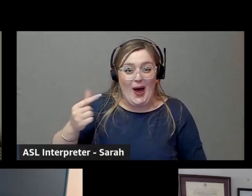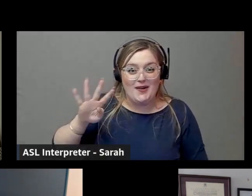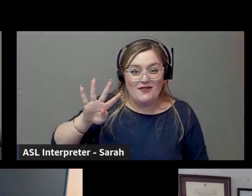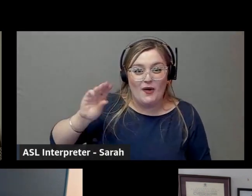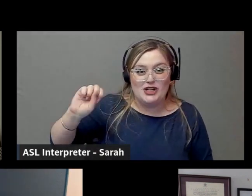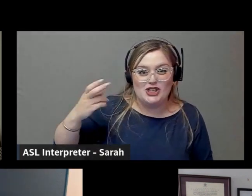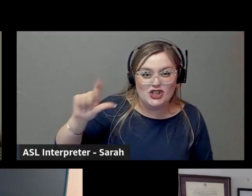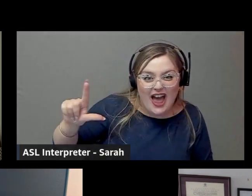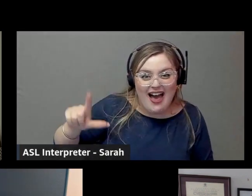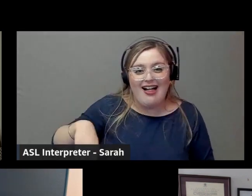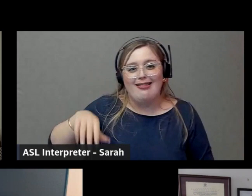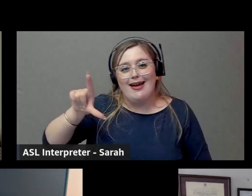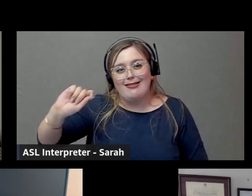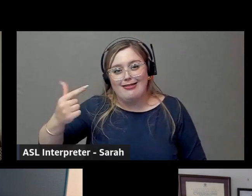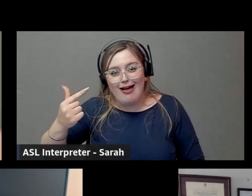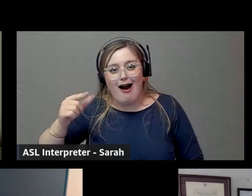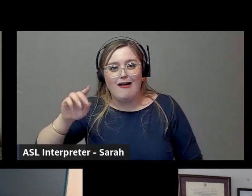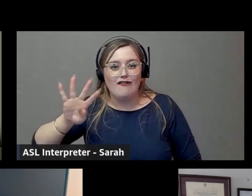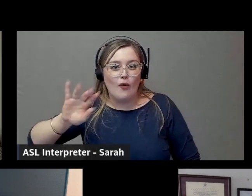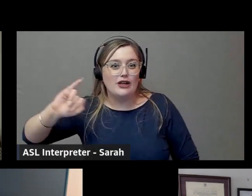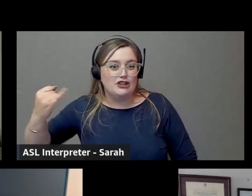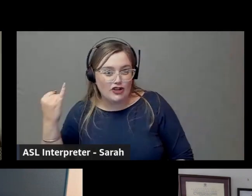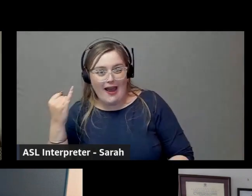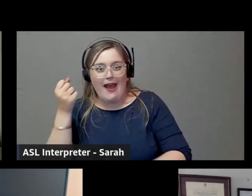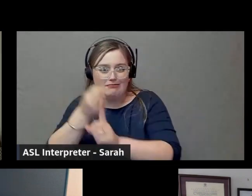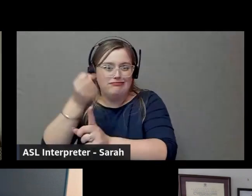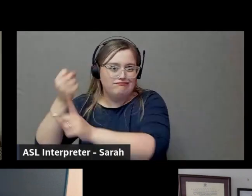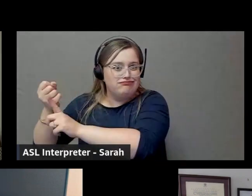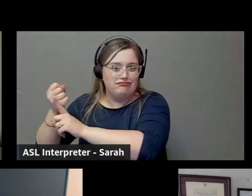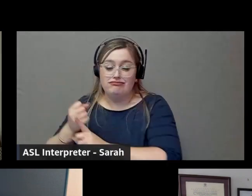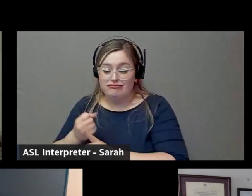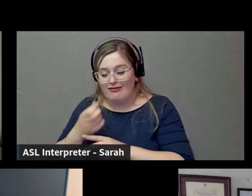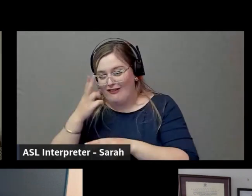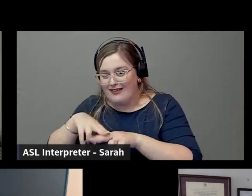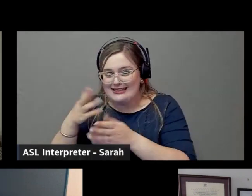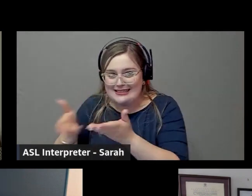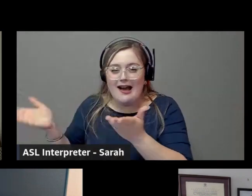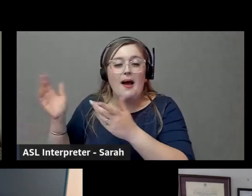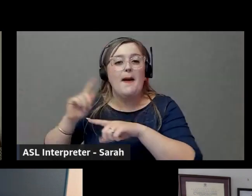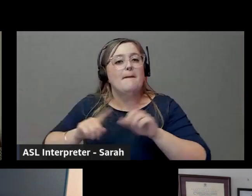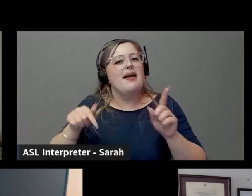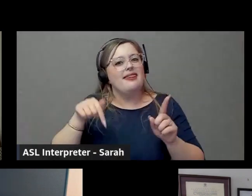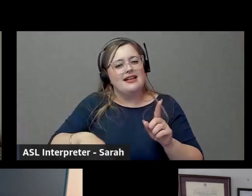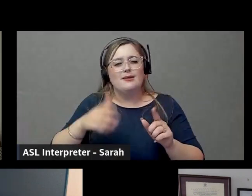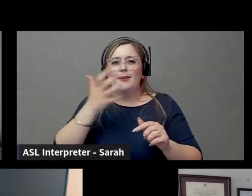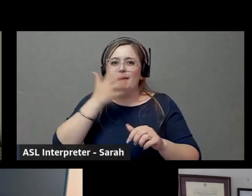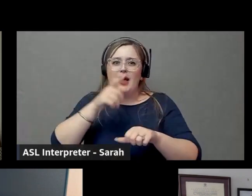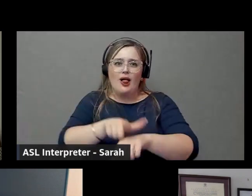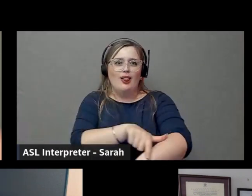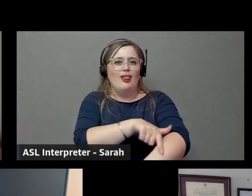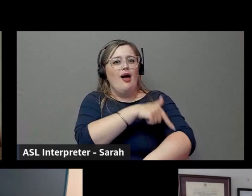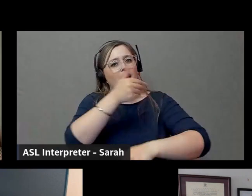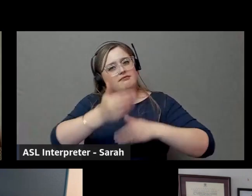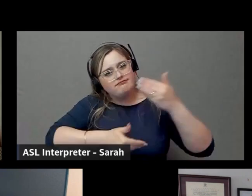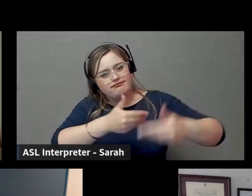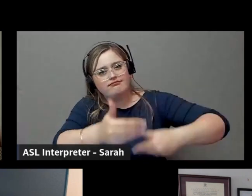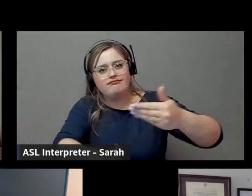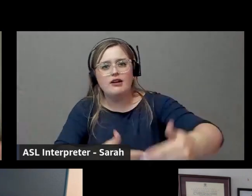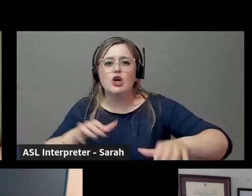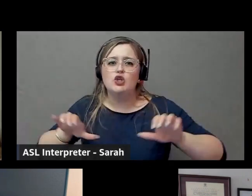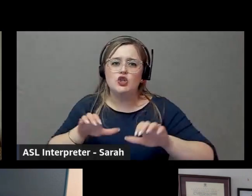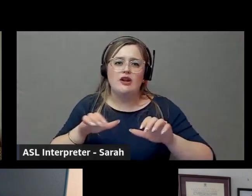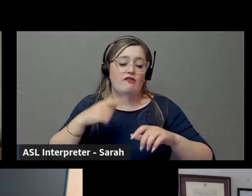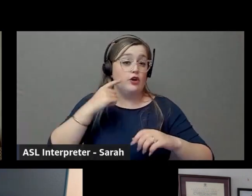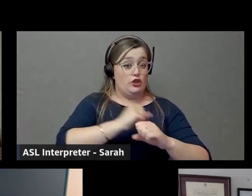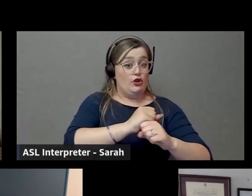stuff went on. But this has been a long road for security, doing things in the open, right? Like this has a lot of basis. I